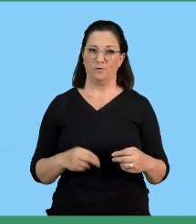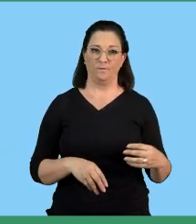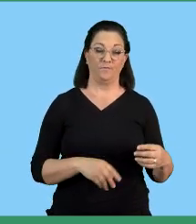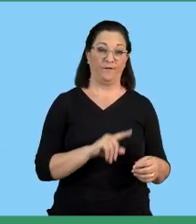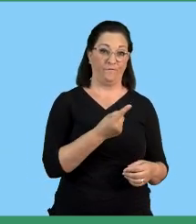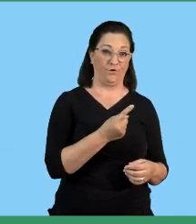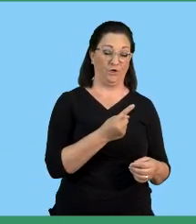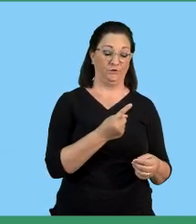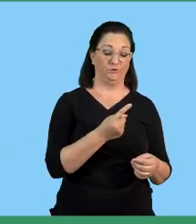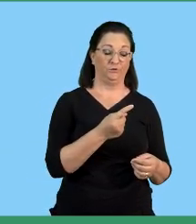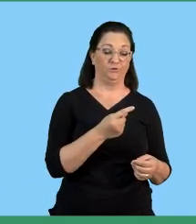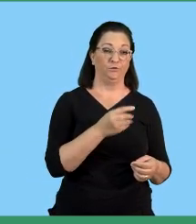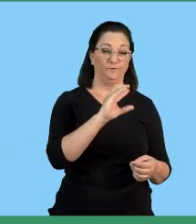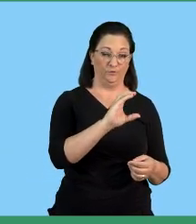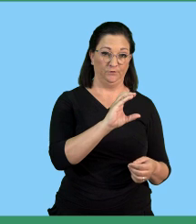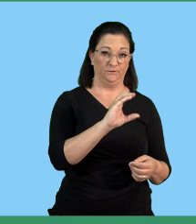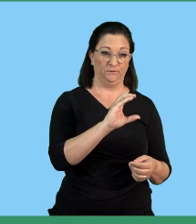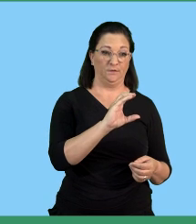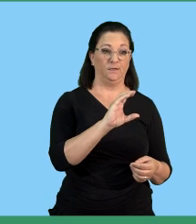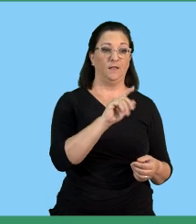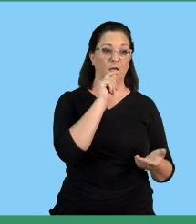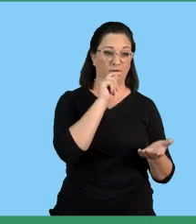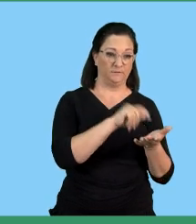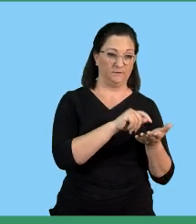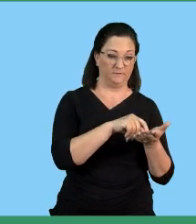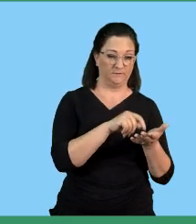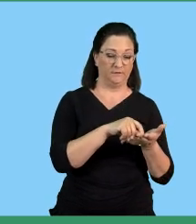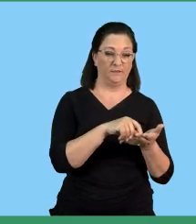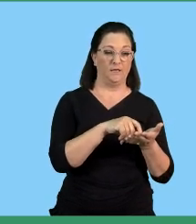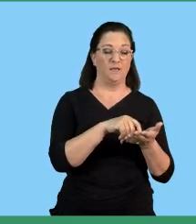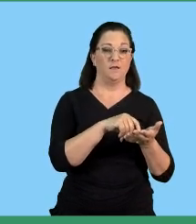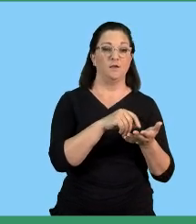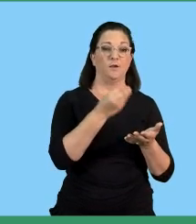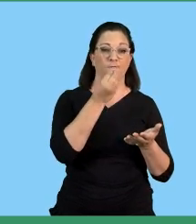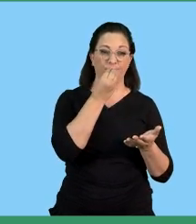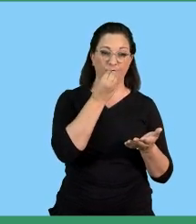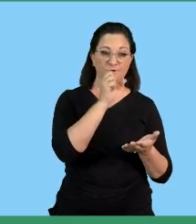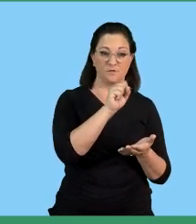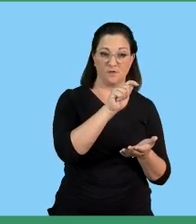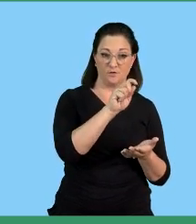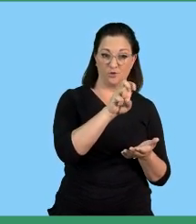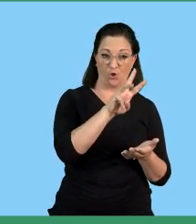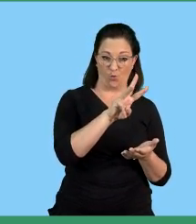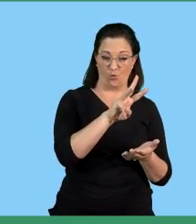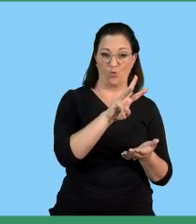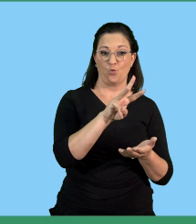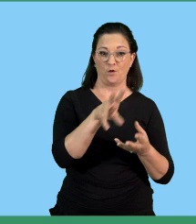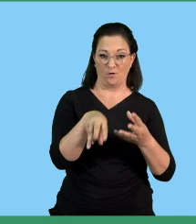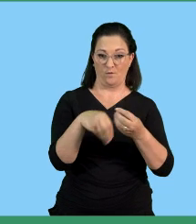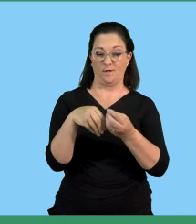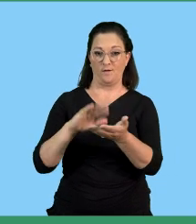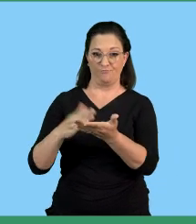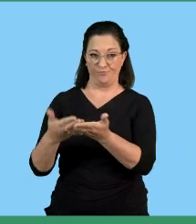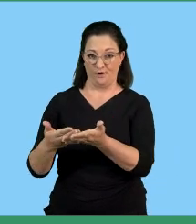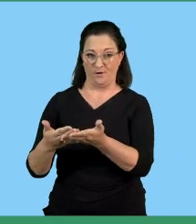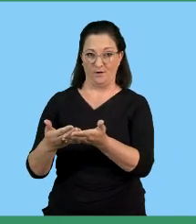beef, bride meat today. That was the first one, Concentric. However, the manner in which the business adds these